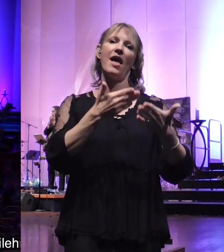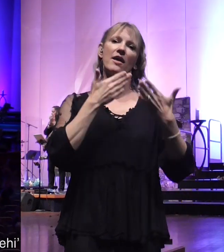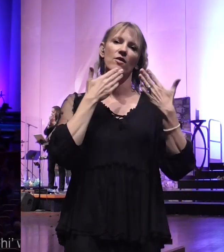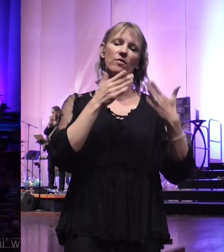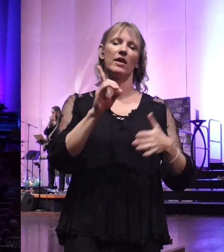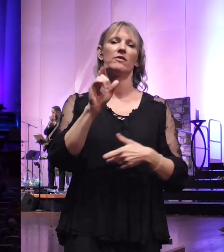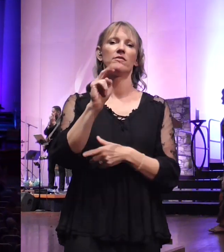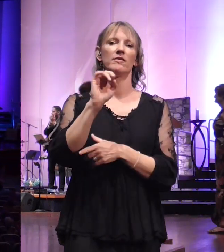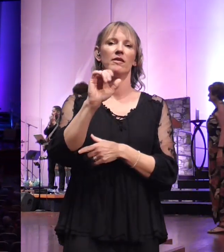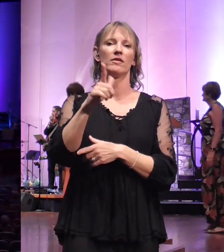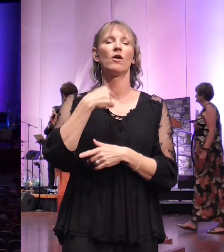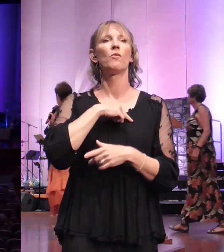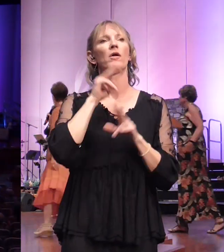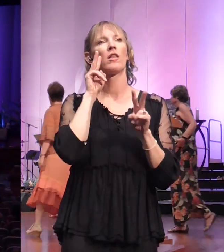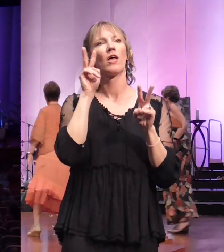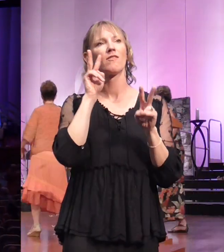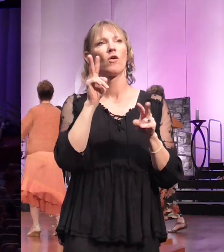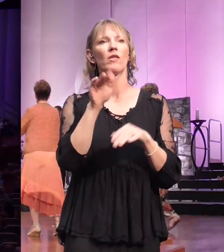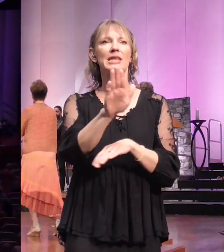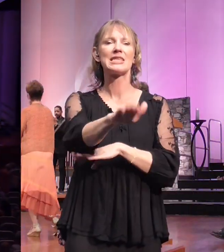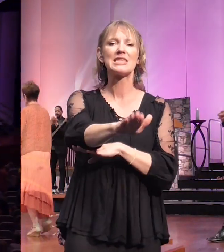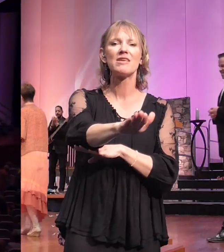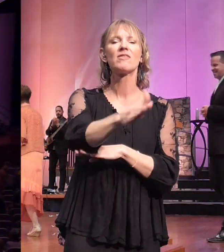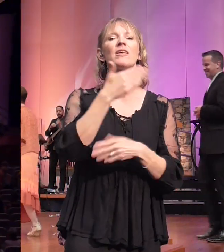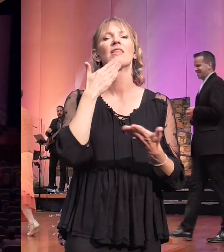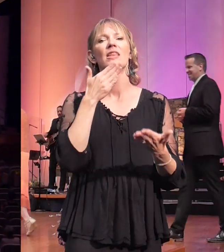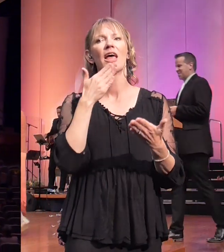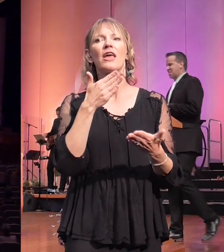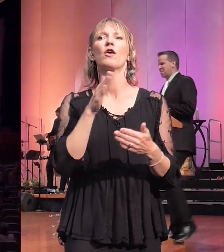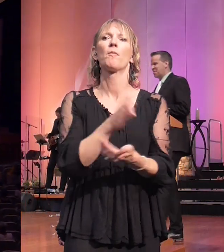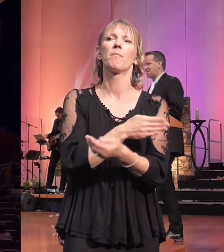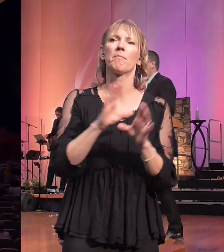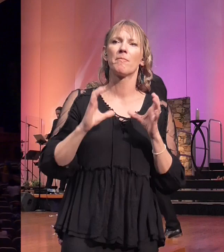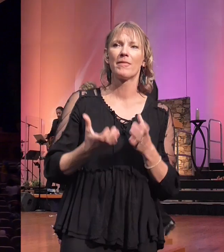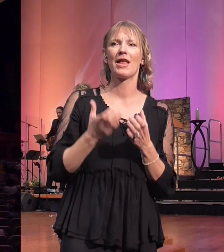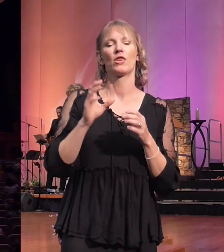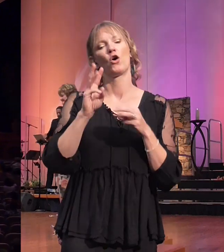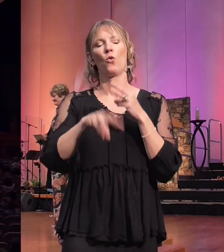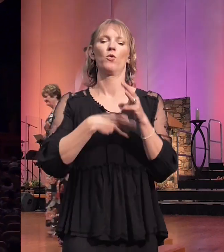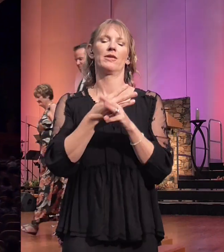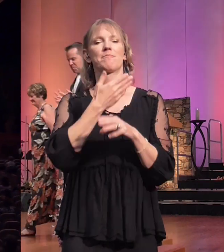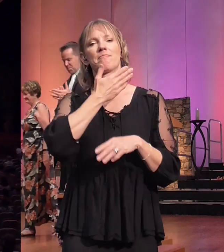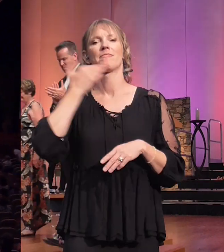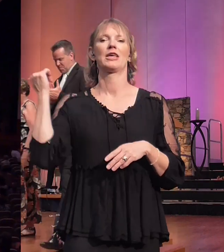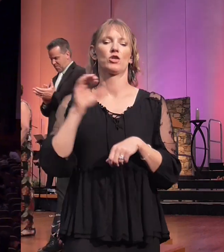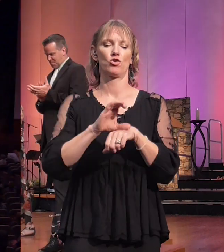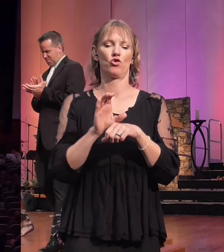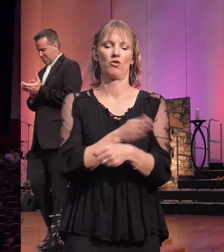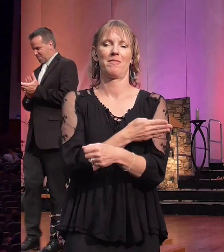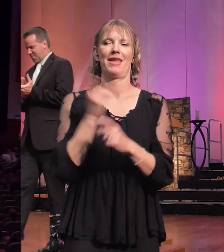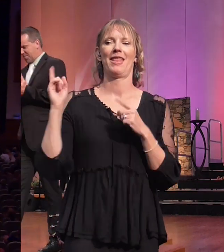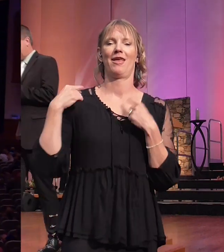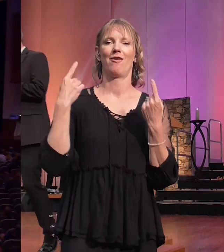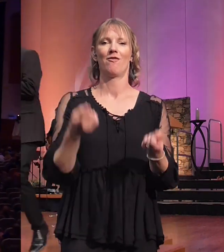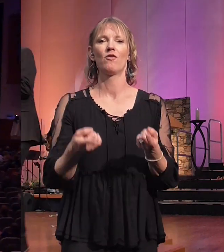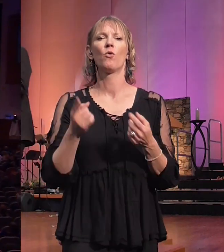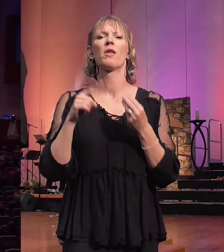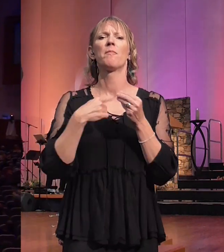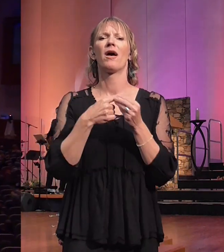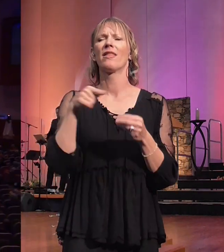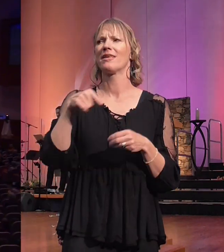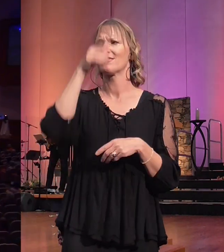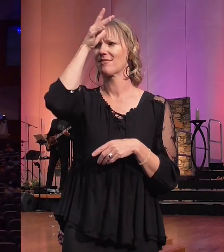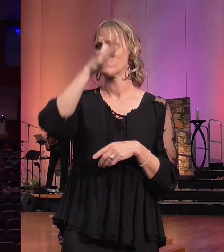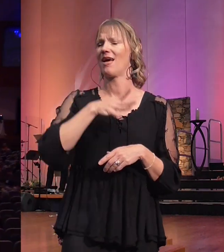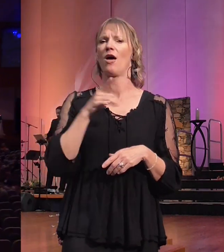Thank you, Daniel. We look forward to this evening. Thank you, band, the world's greatest church band ever. And what about this fellow here?